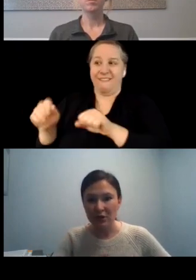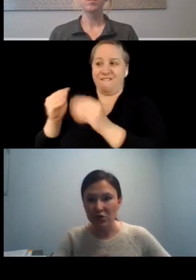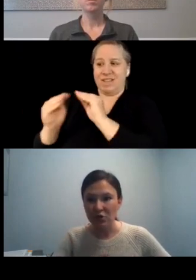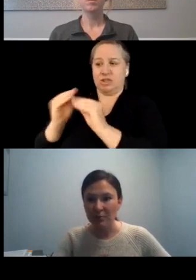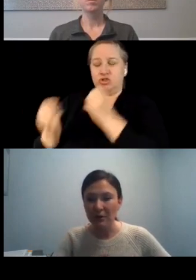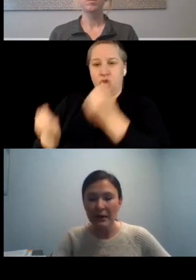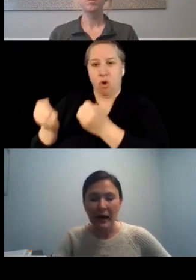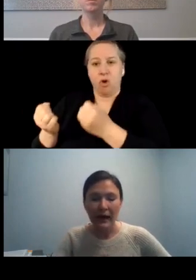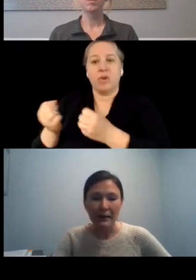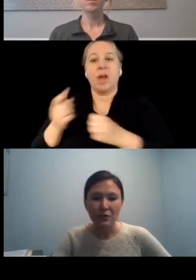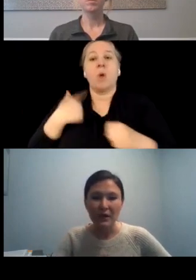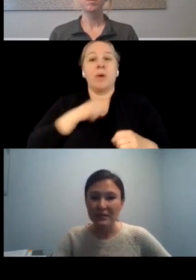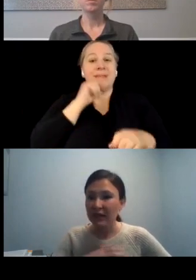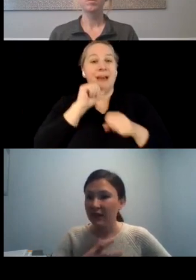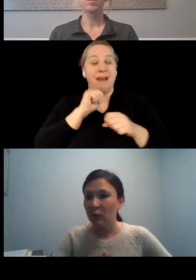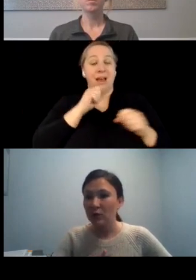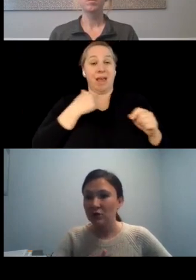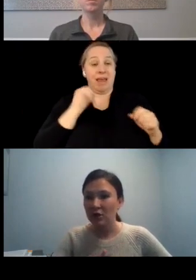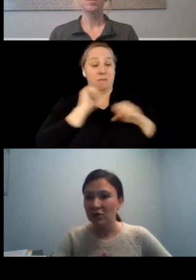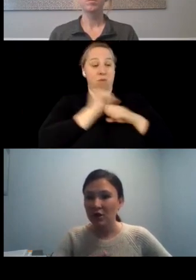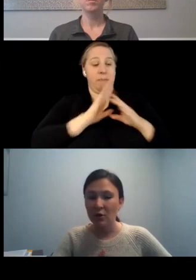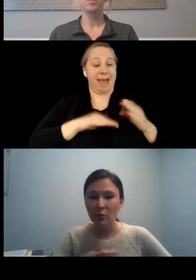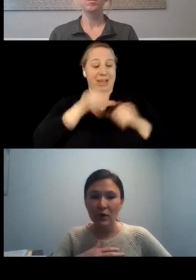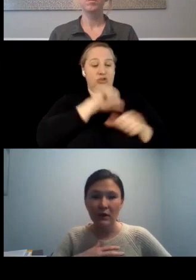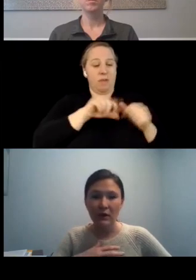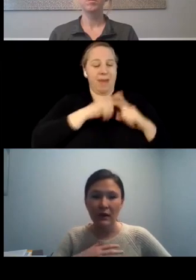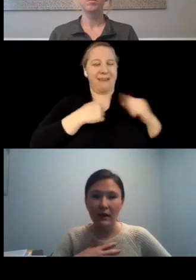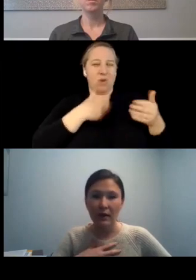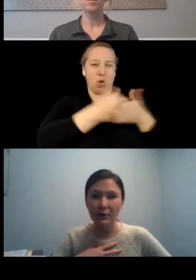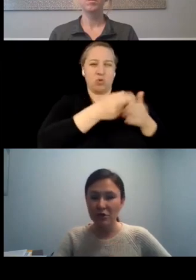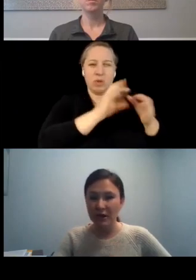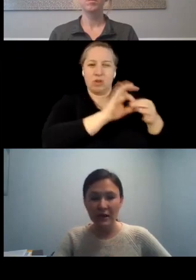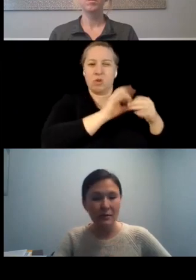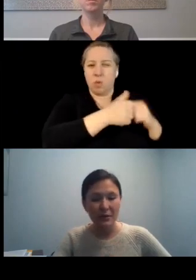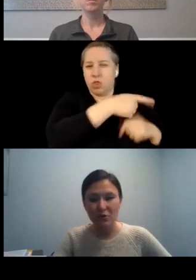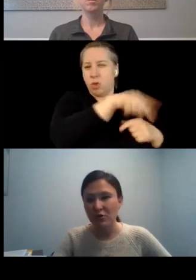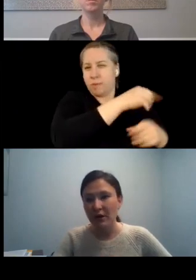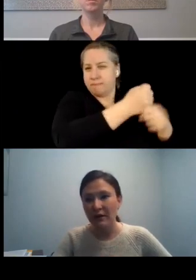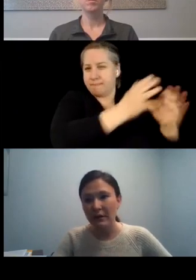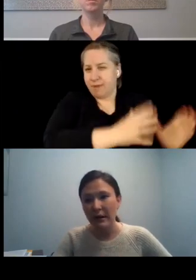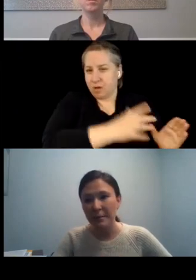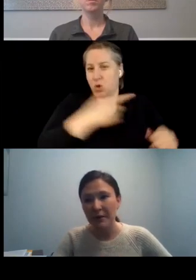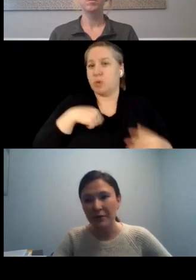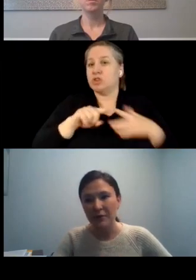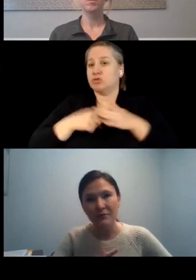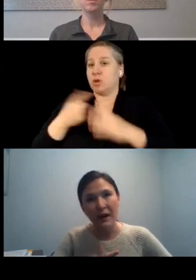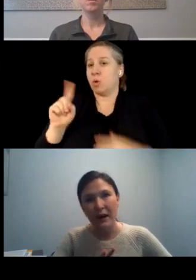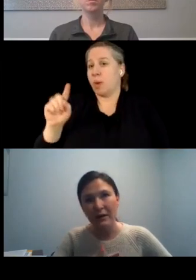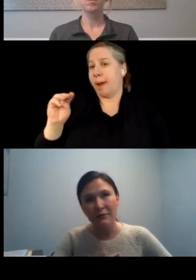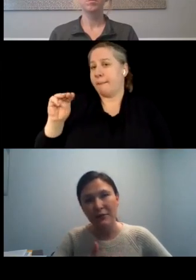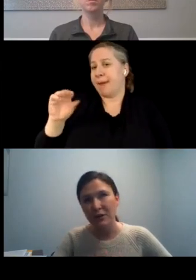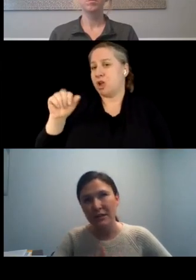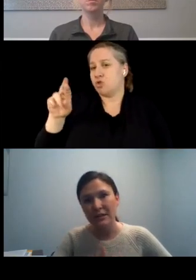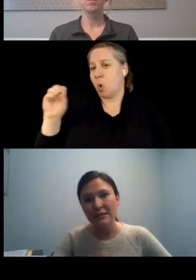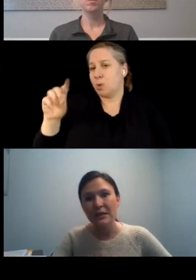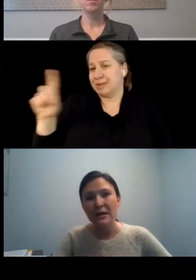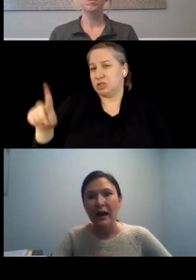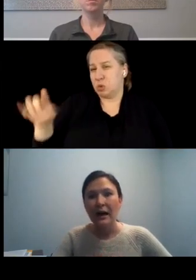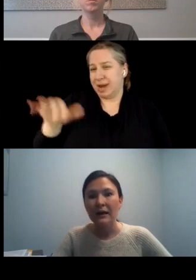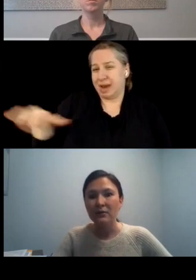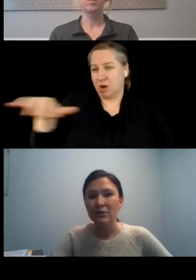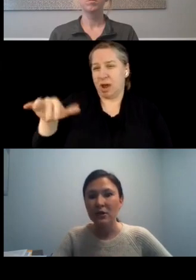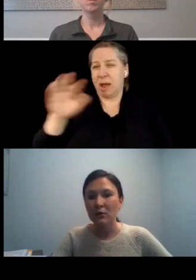very close relationship. So that's kind of how we're structured. We originated in the Metro Detroit area about